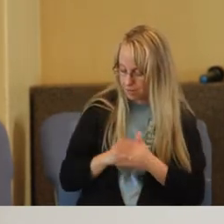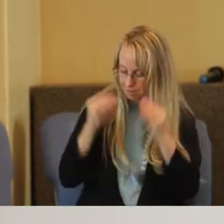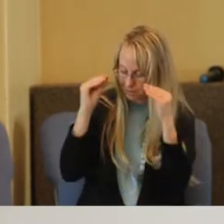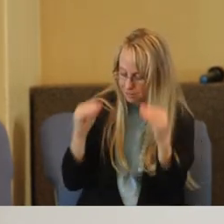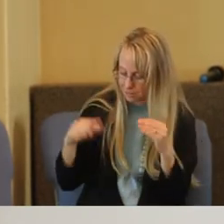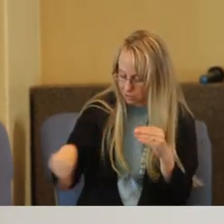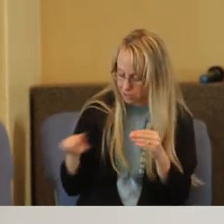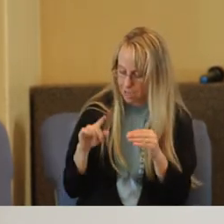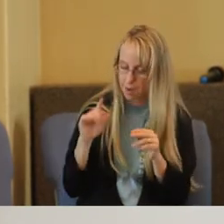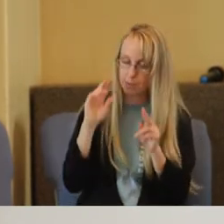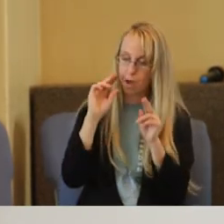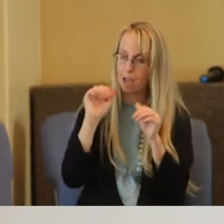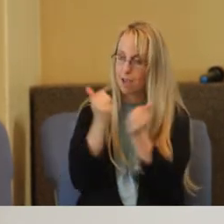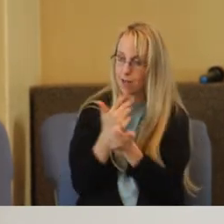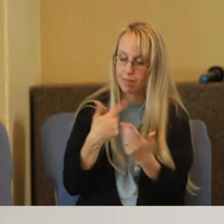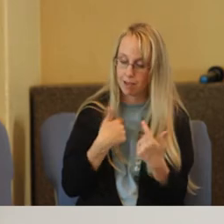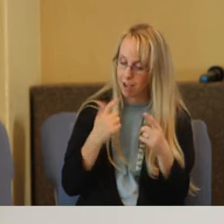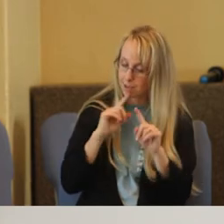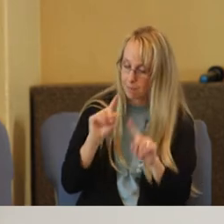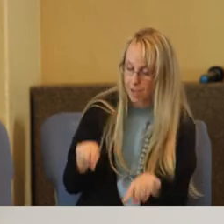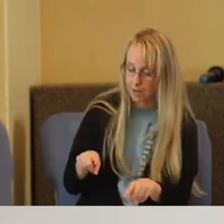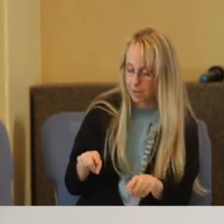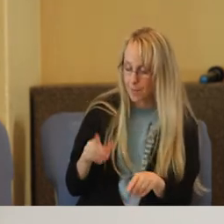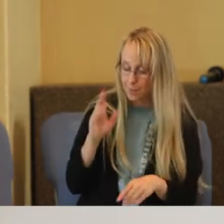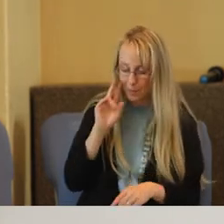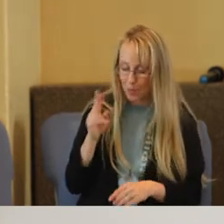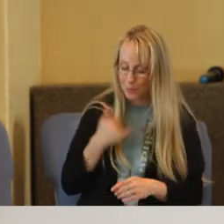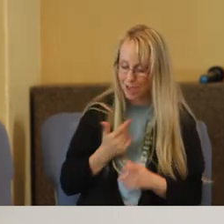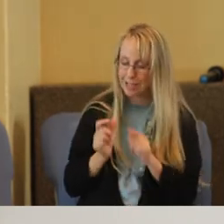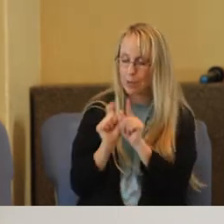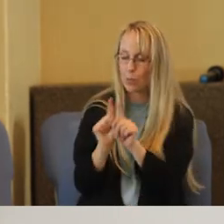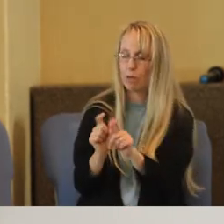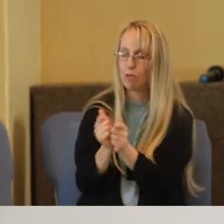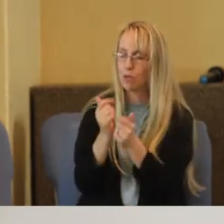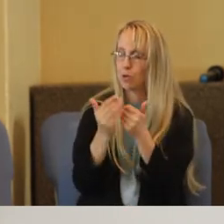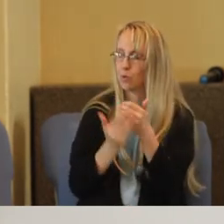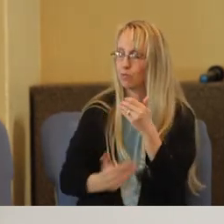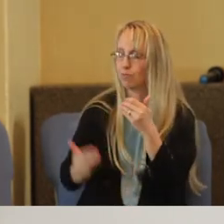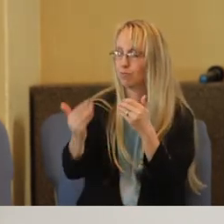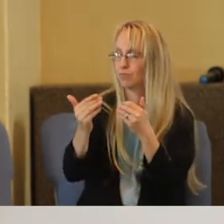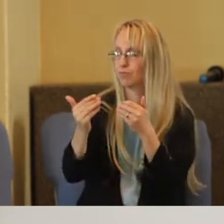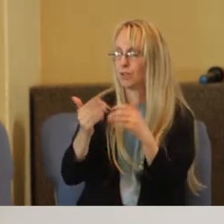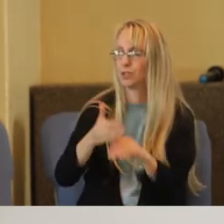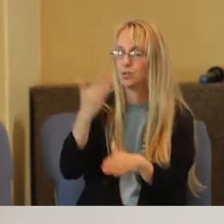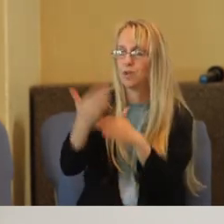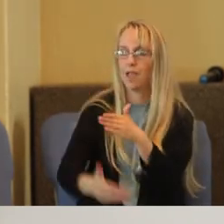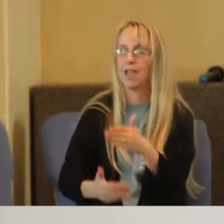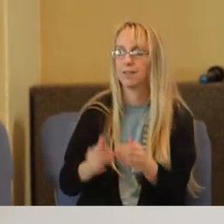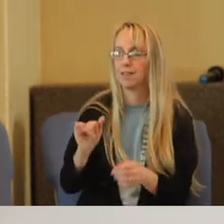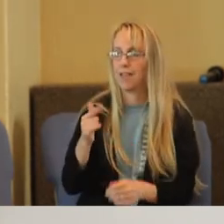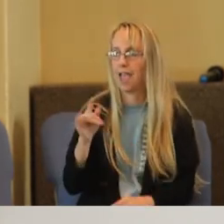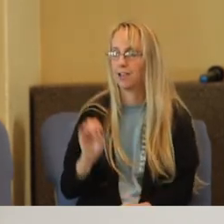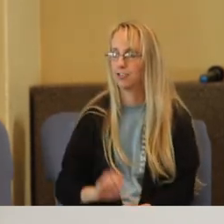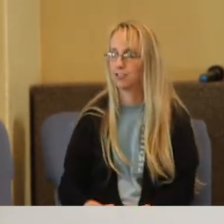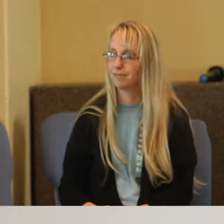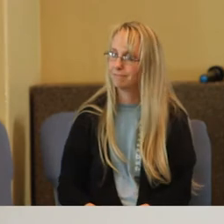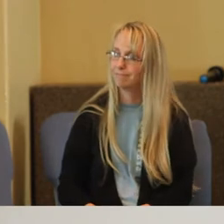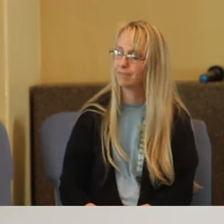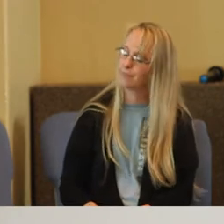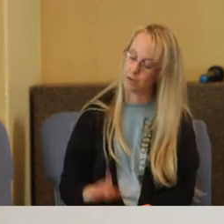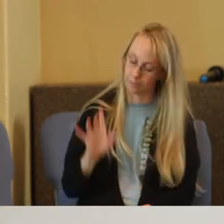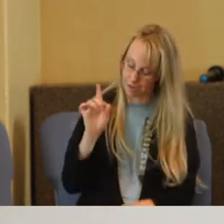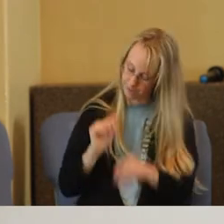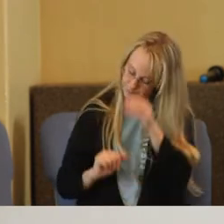commanded you. And behold, I am with you always to the end of the age." I want to let you know, first of all, I